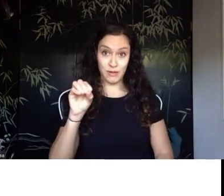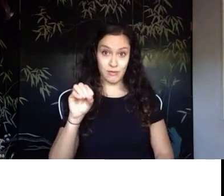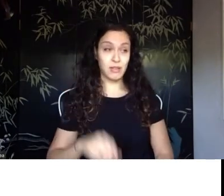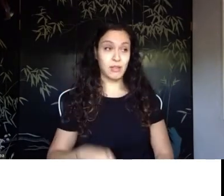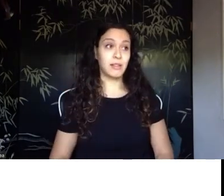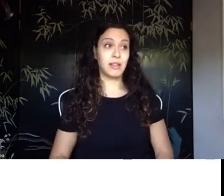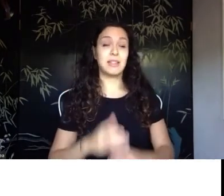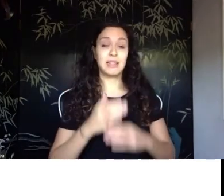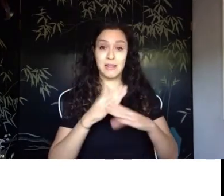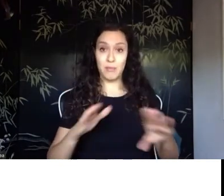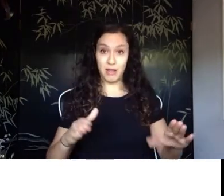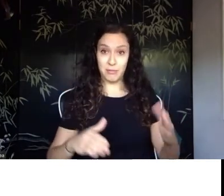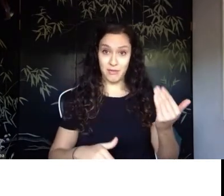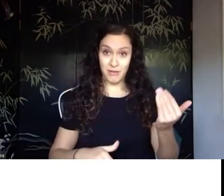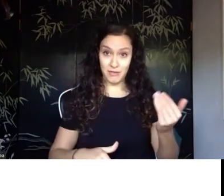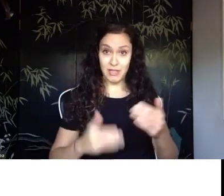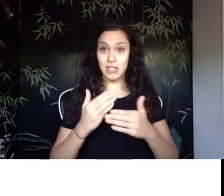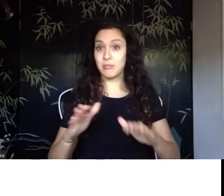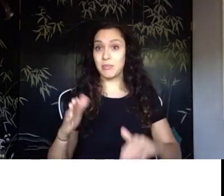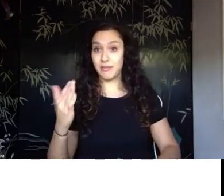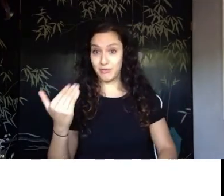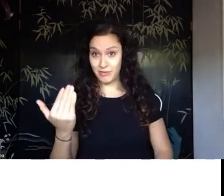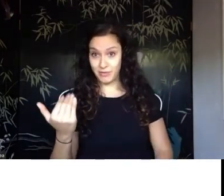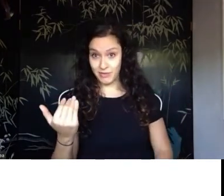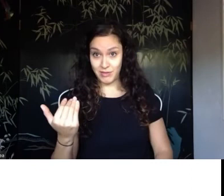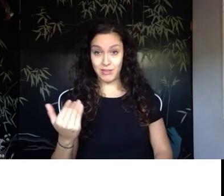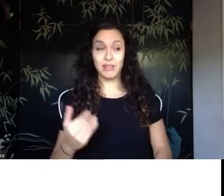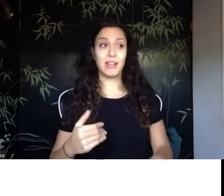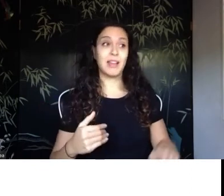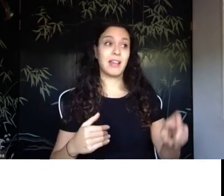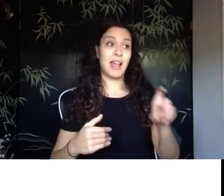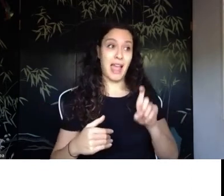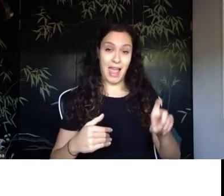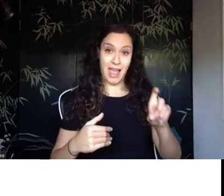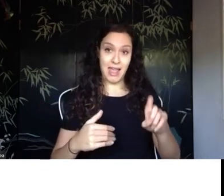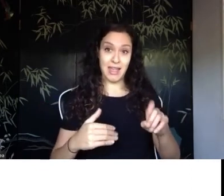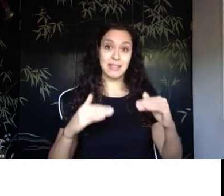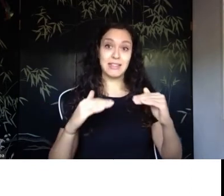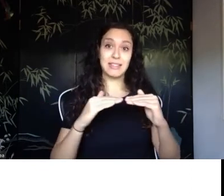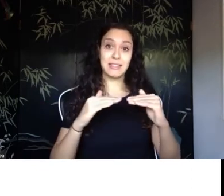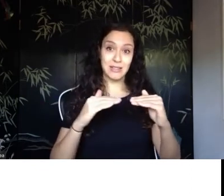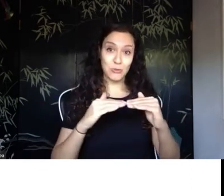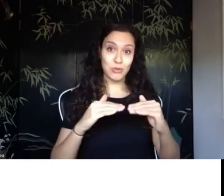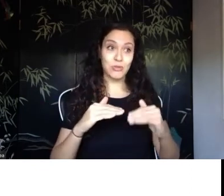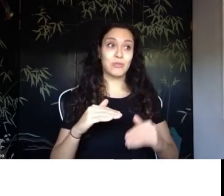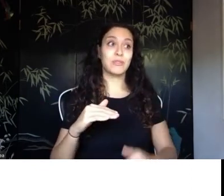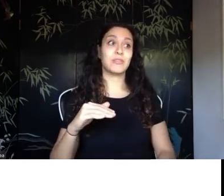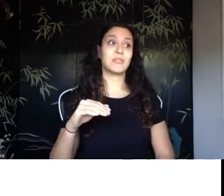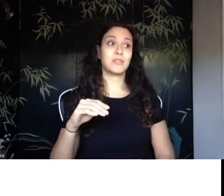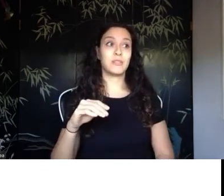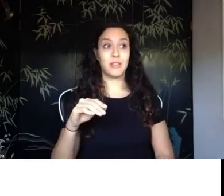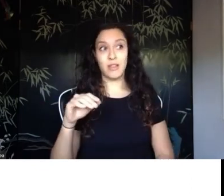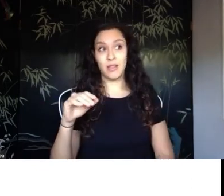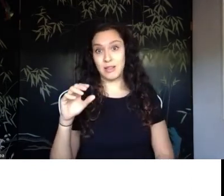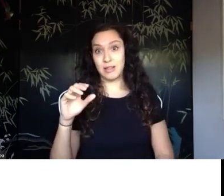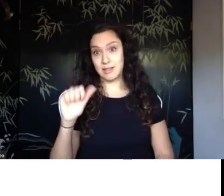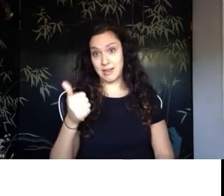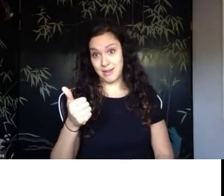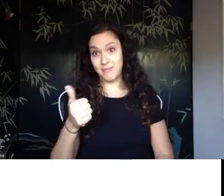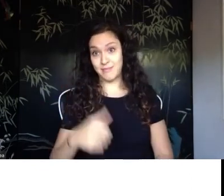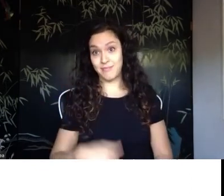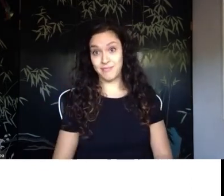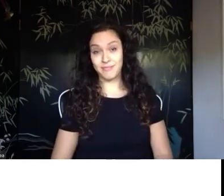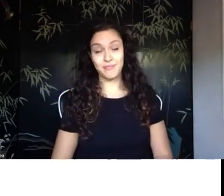get the same answer. 15x equals 150. Divide by 15, divide by 15.